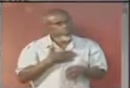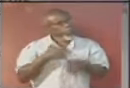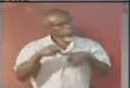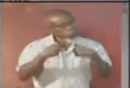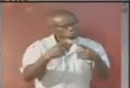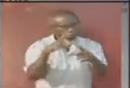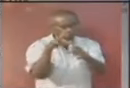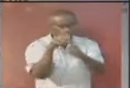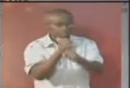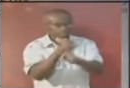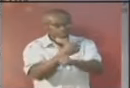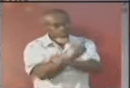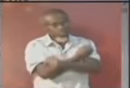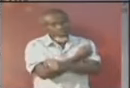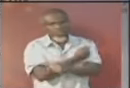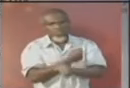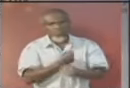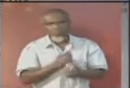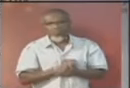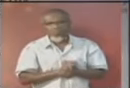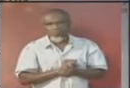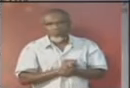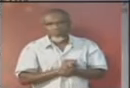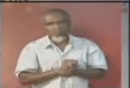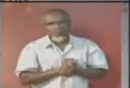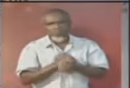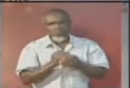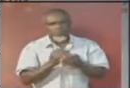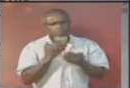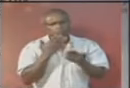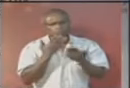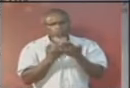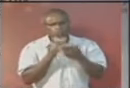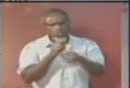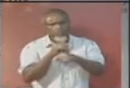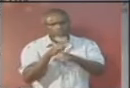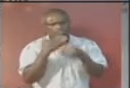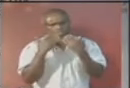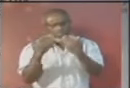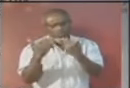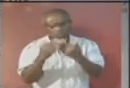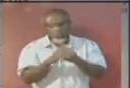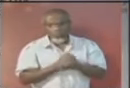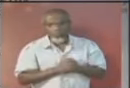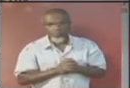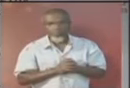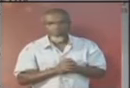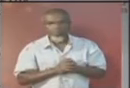Excellent advice, Professor. Thank you very much. We now go to CL Communications.